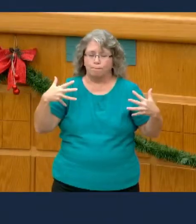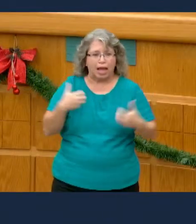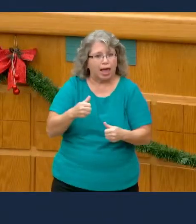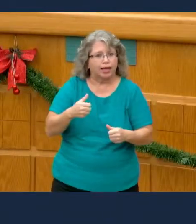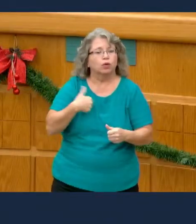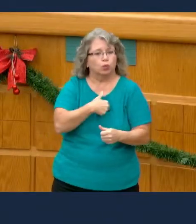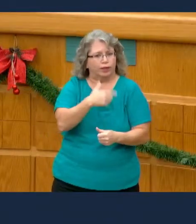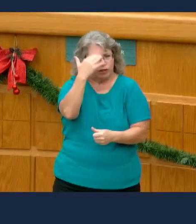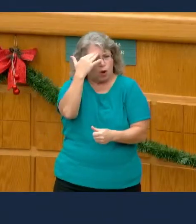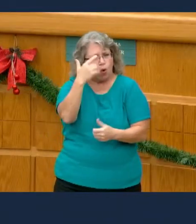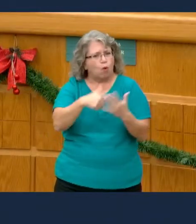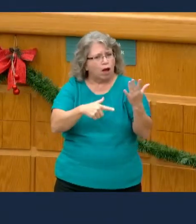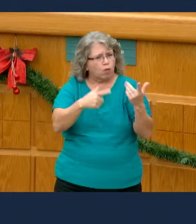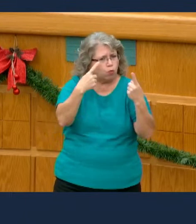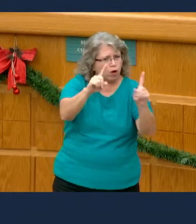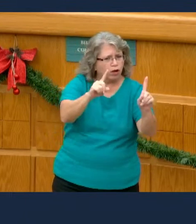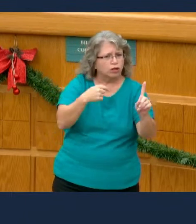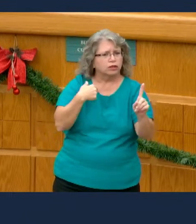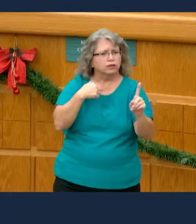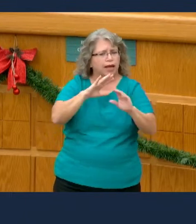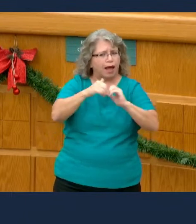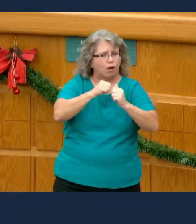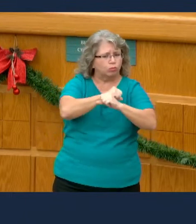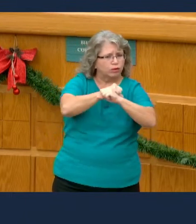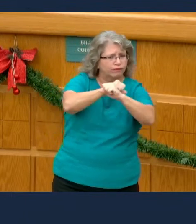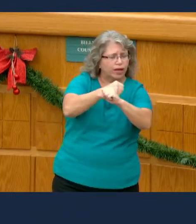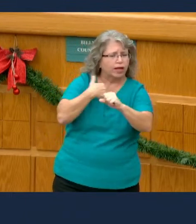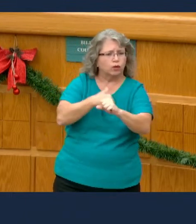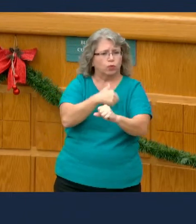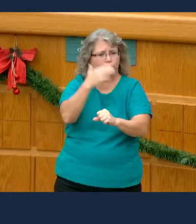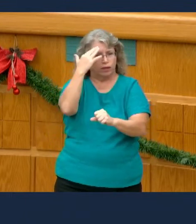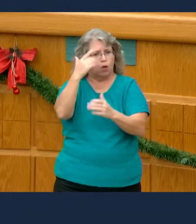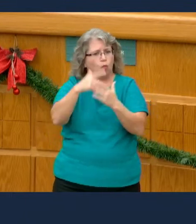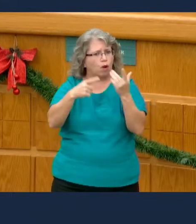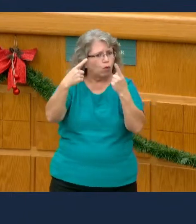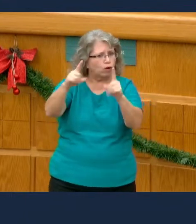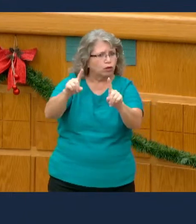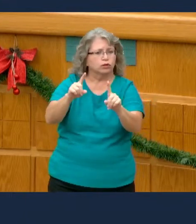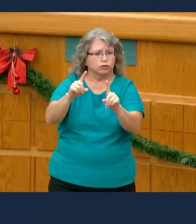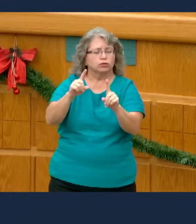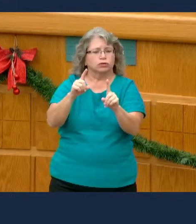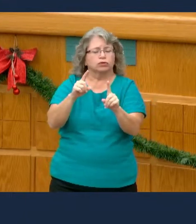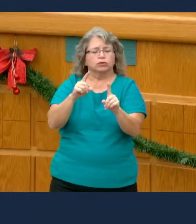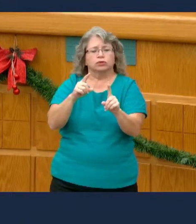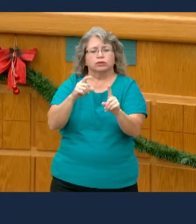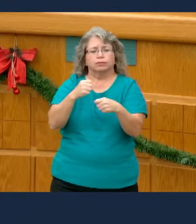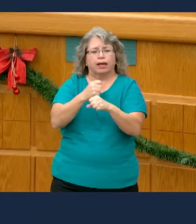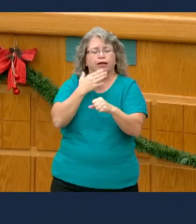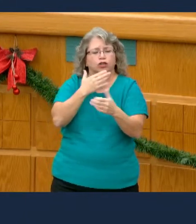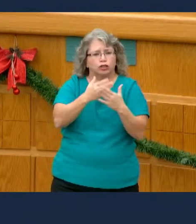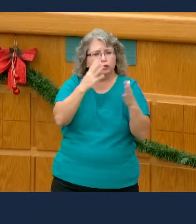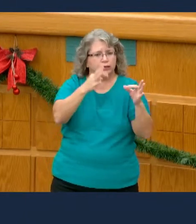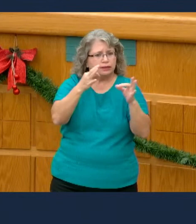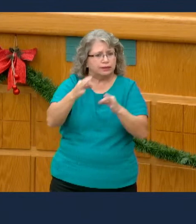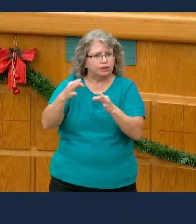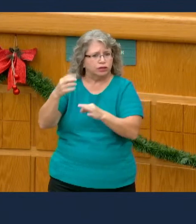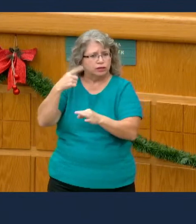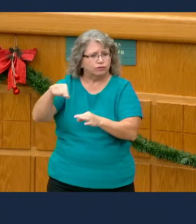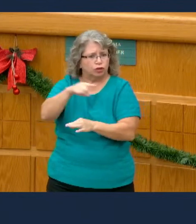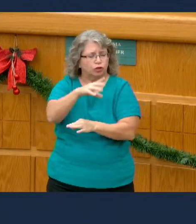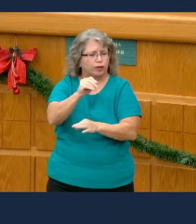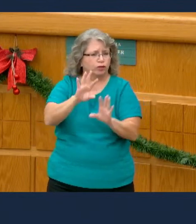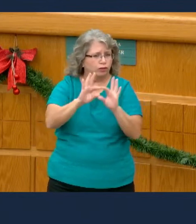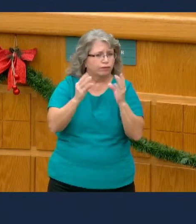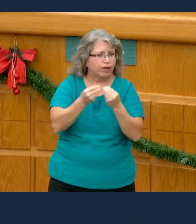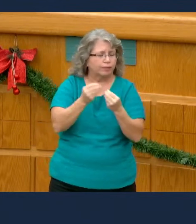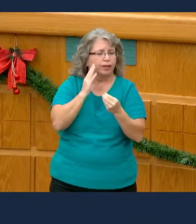vaccinated, get your booster, make good decisions for you and your family, and that in itself will keep Corpus Christi healthy